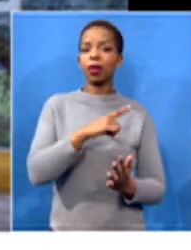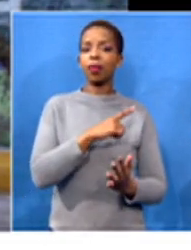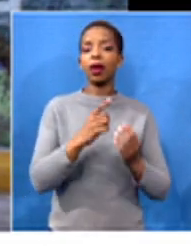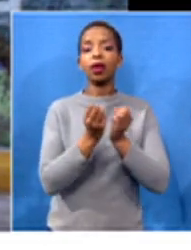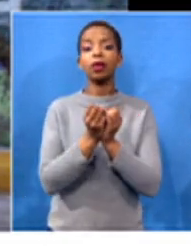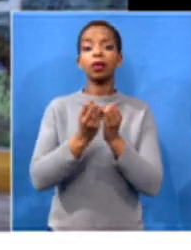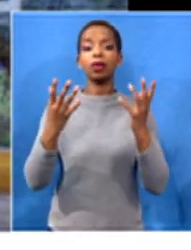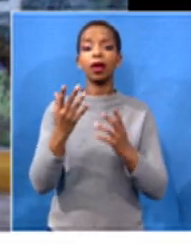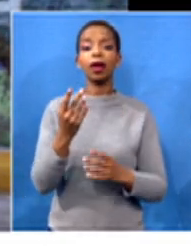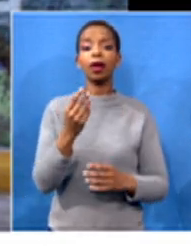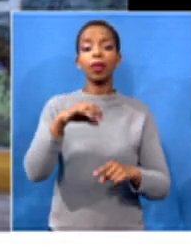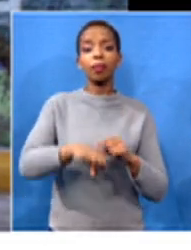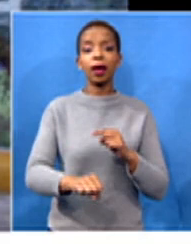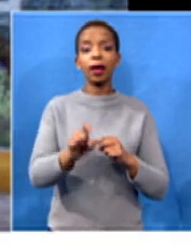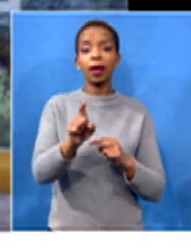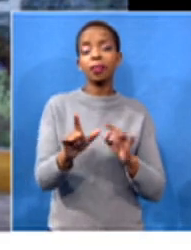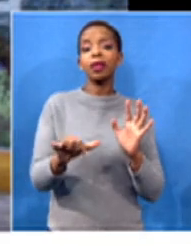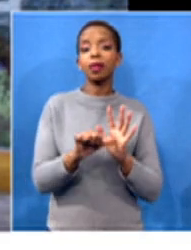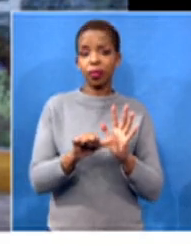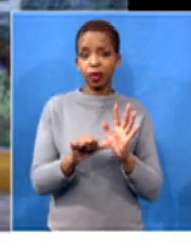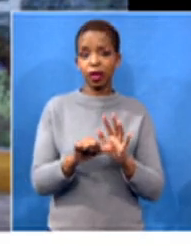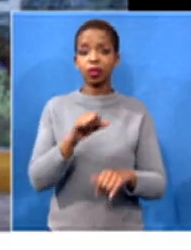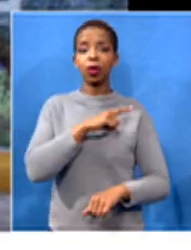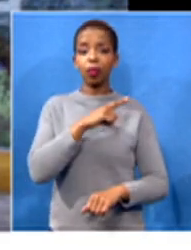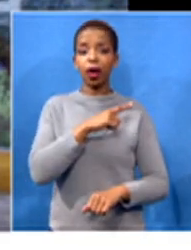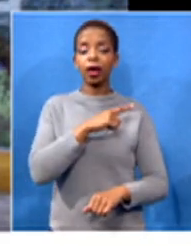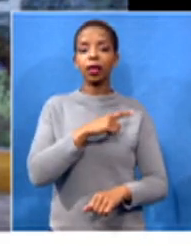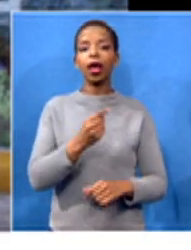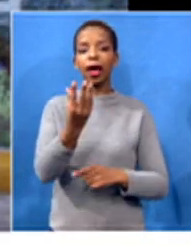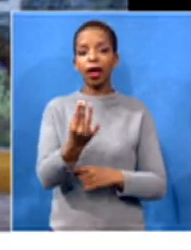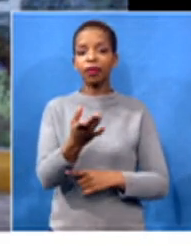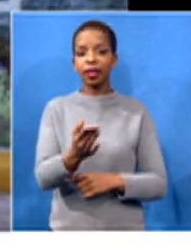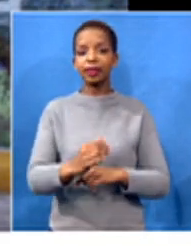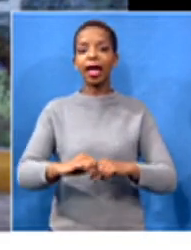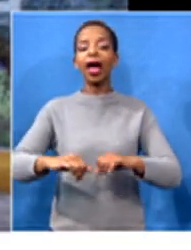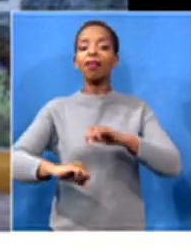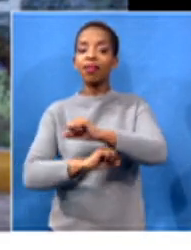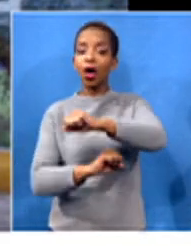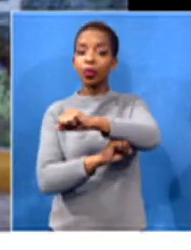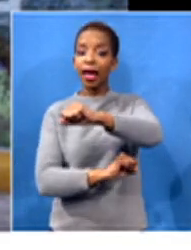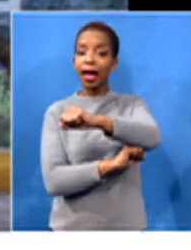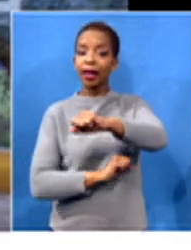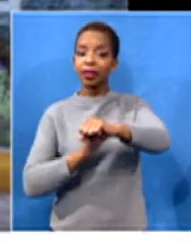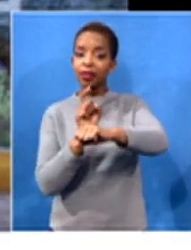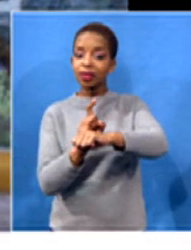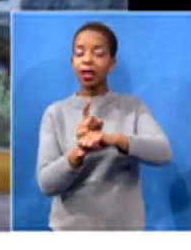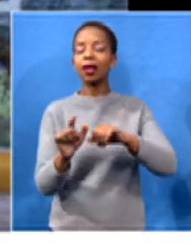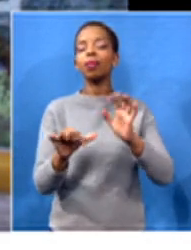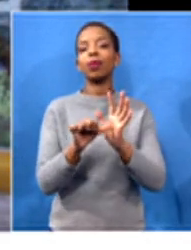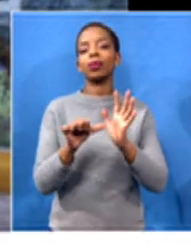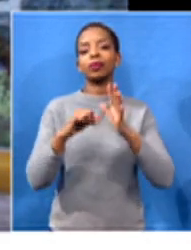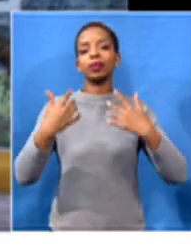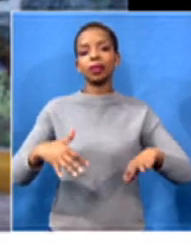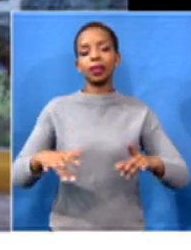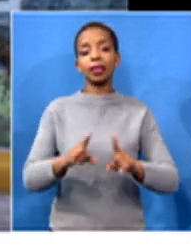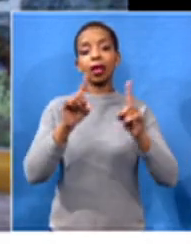is very important, getting these foundational level capabilities is more important. But the reality is that digital is